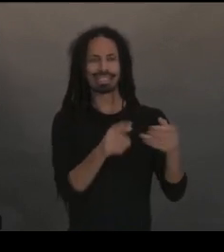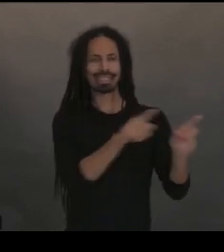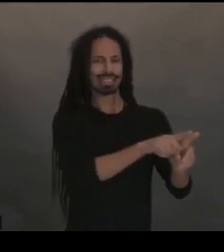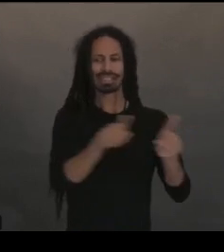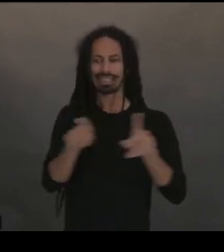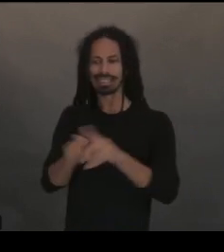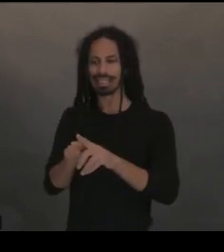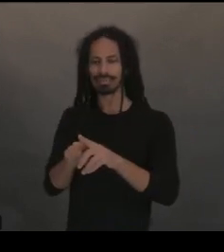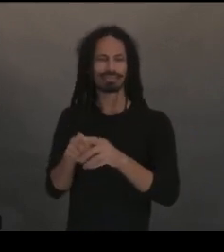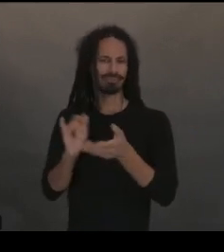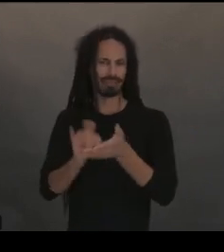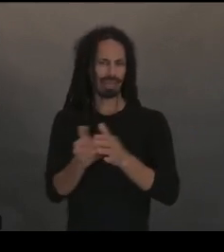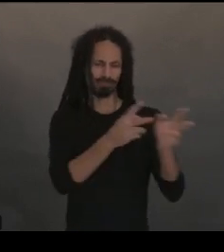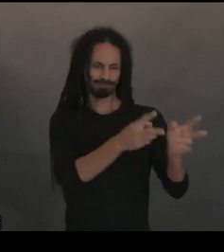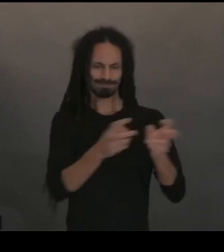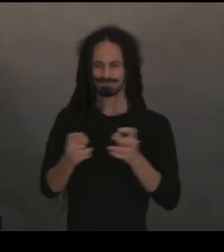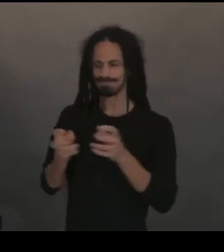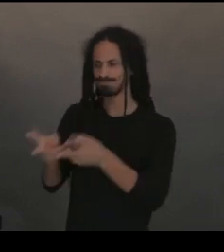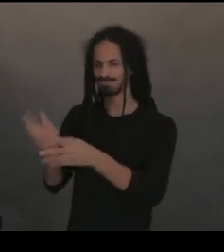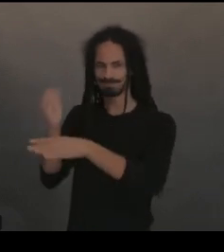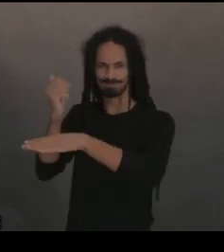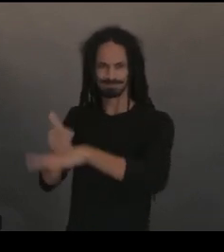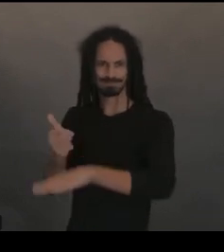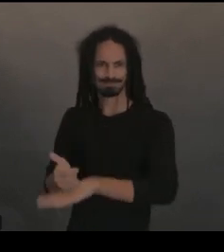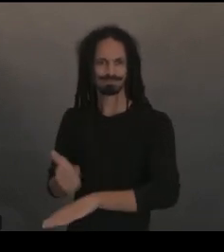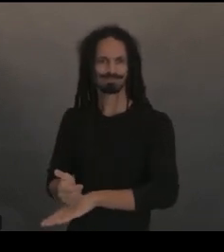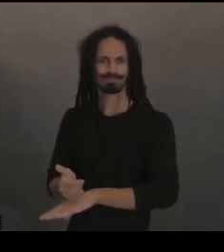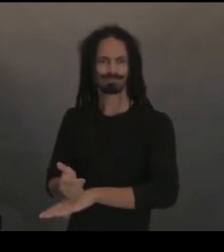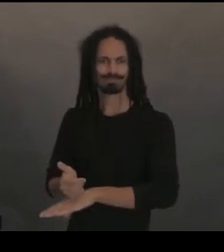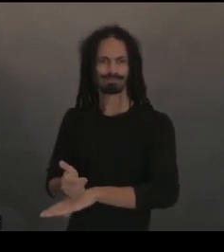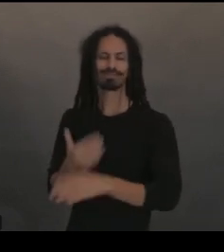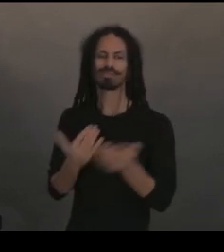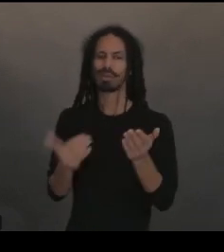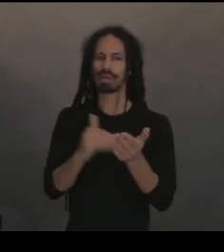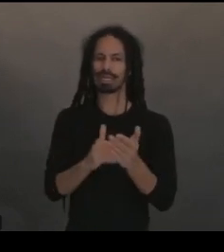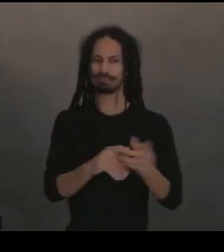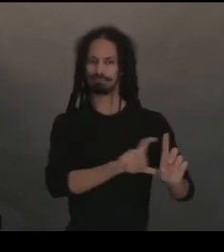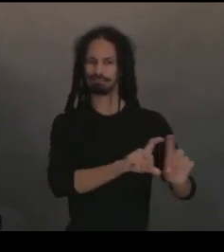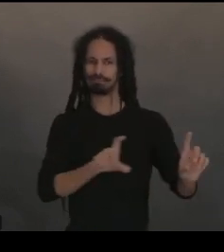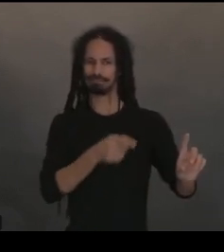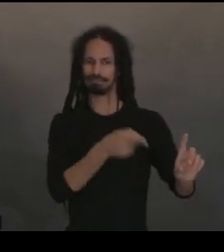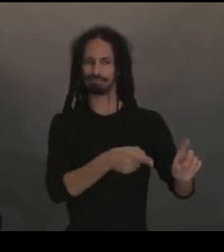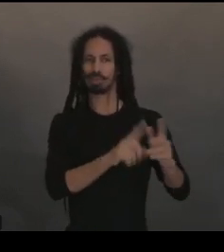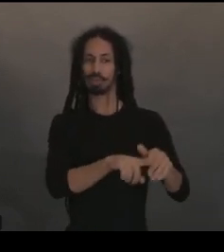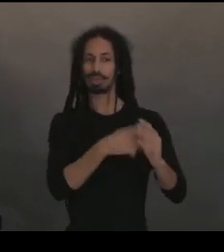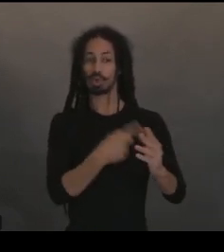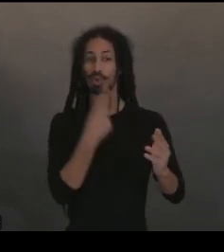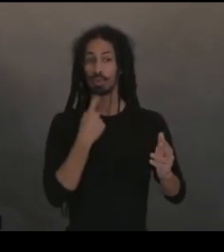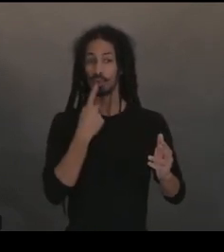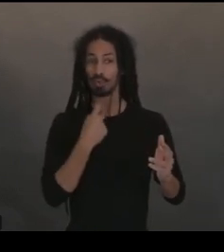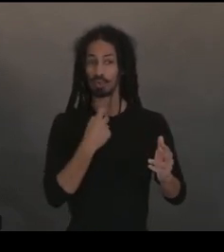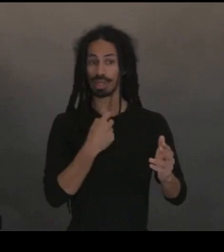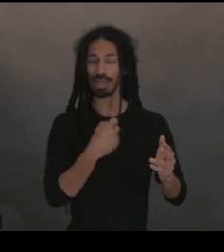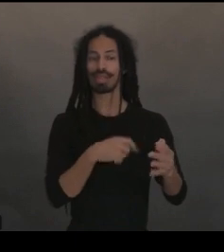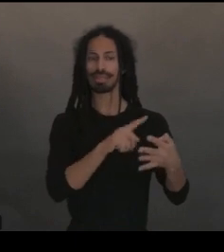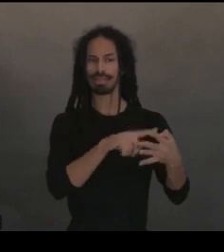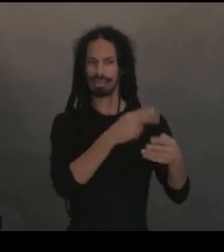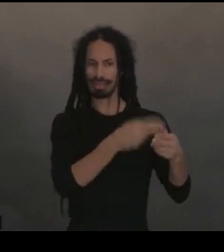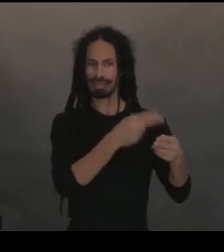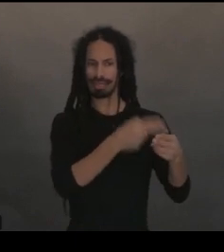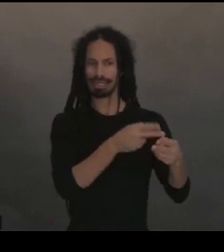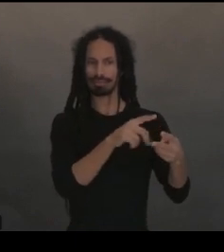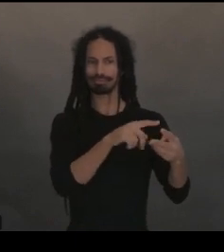format. So we begin with the author element in red. Danger, we use the last name